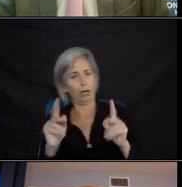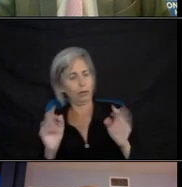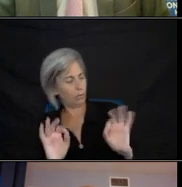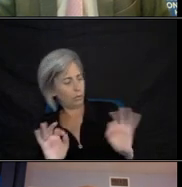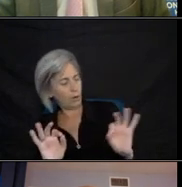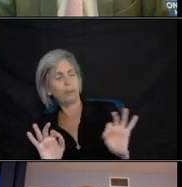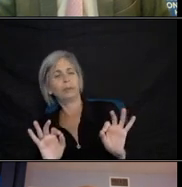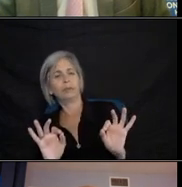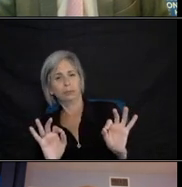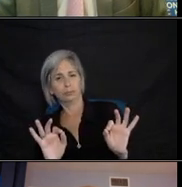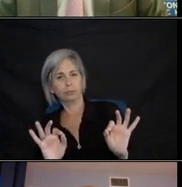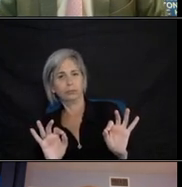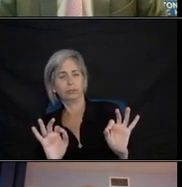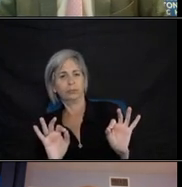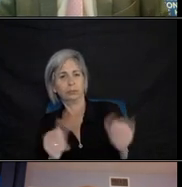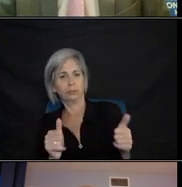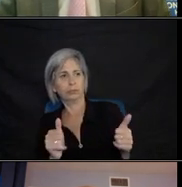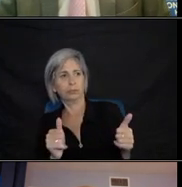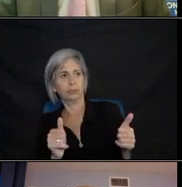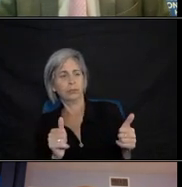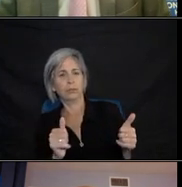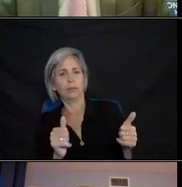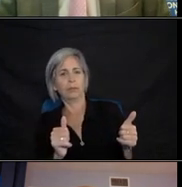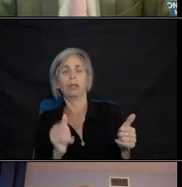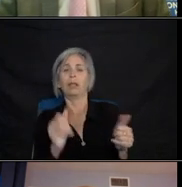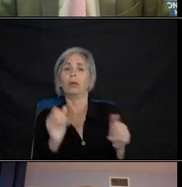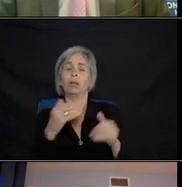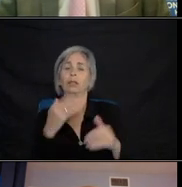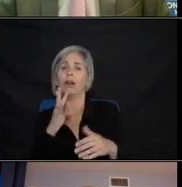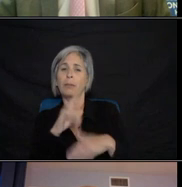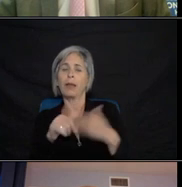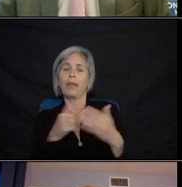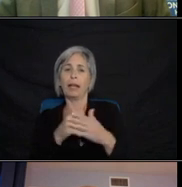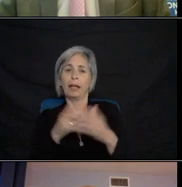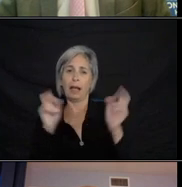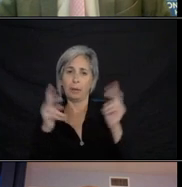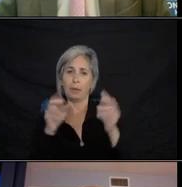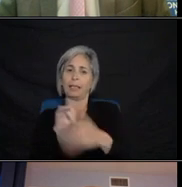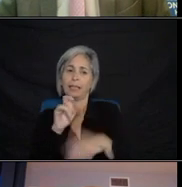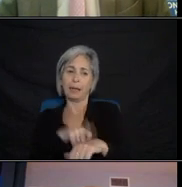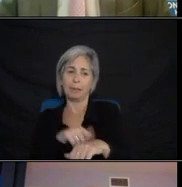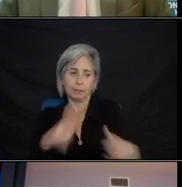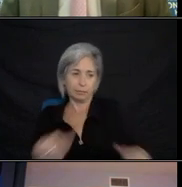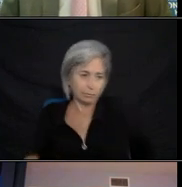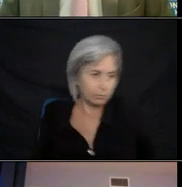give anyone else that would like to speak on that item that opportunity to speak at that time.